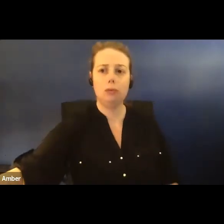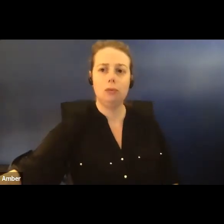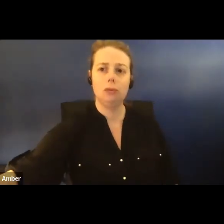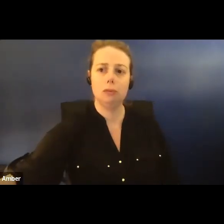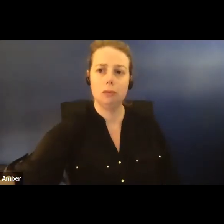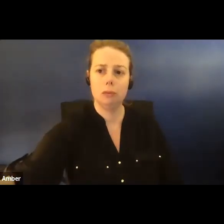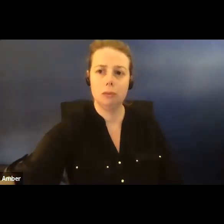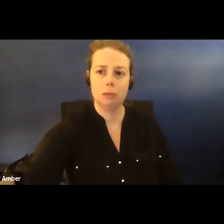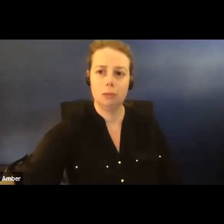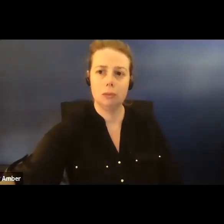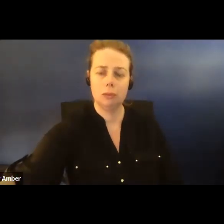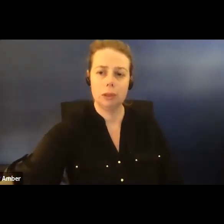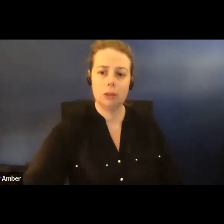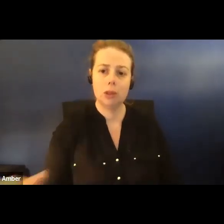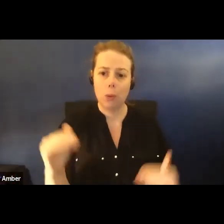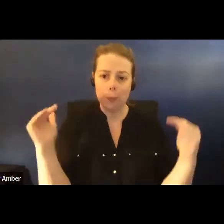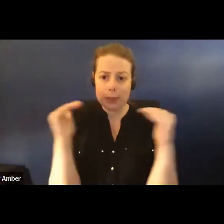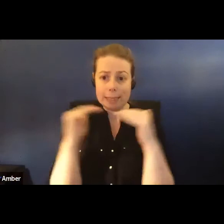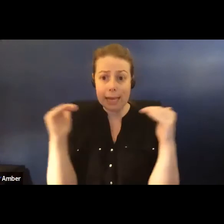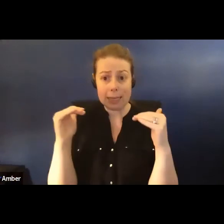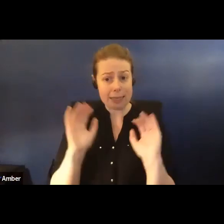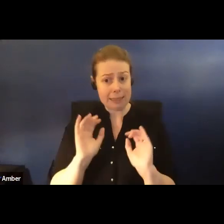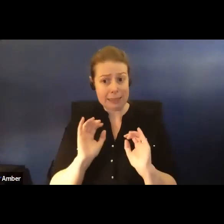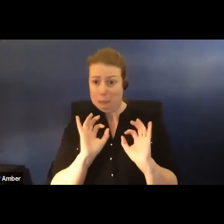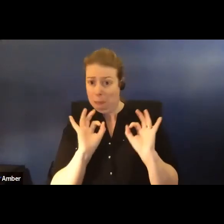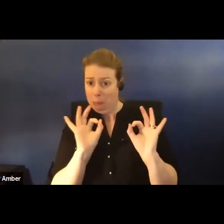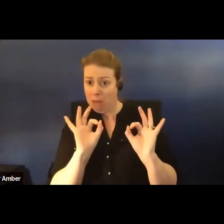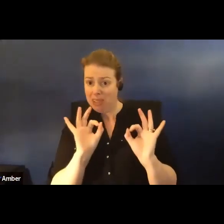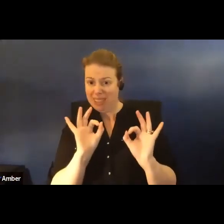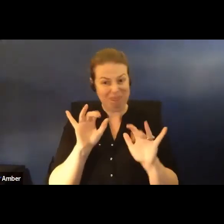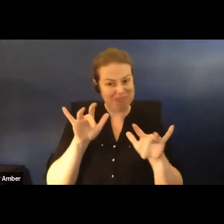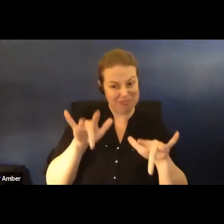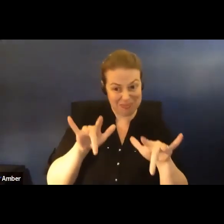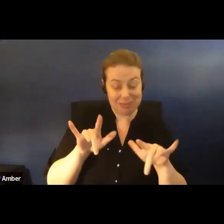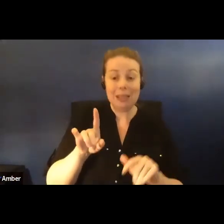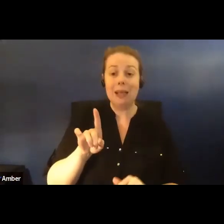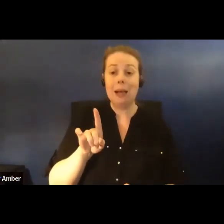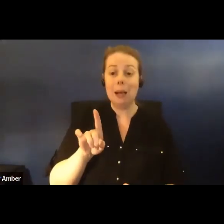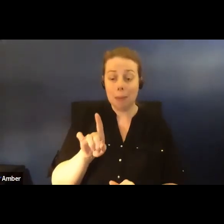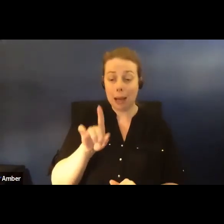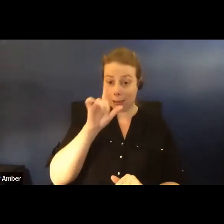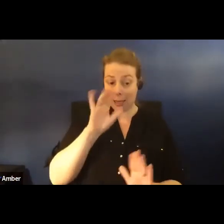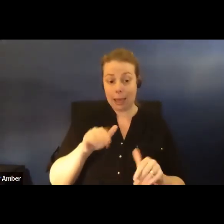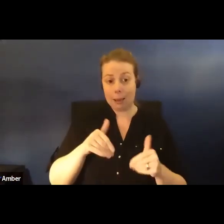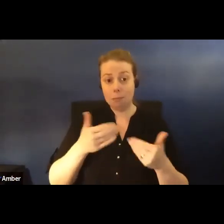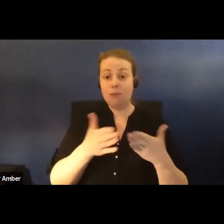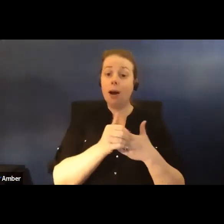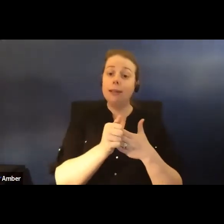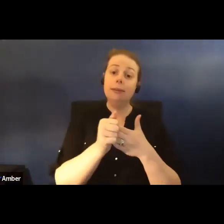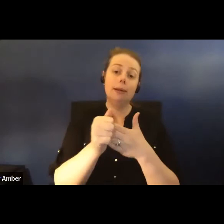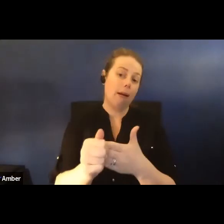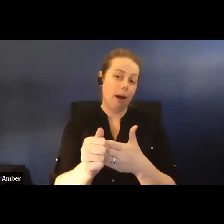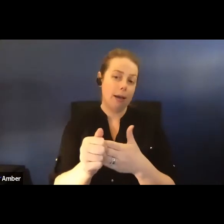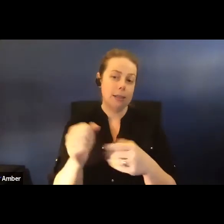while those standards are not perfect, what they can do when they're operating well is provide further guidance to ensure